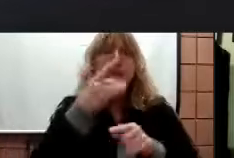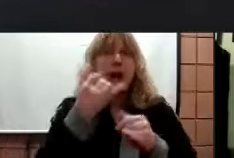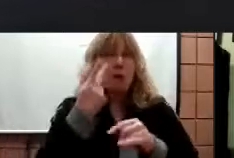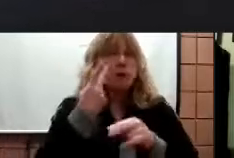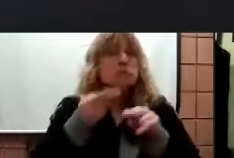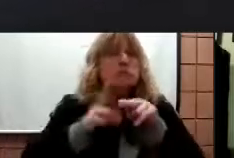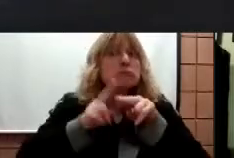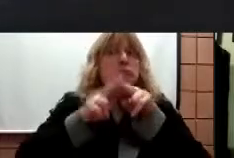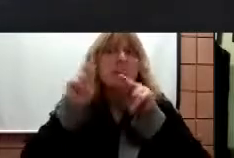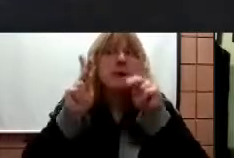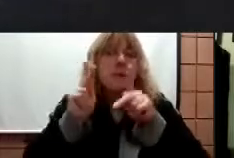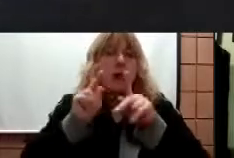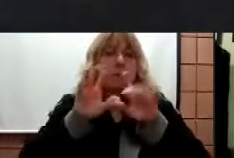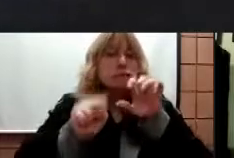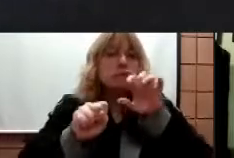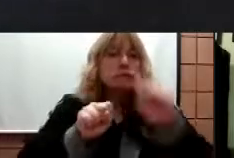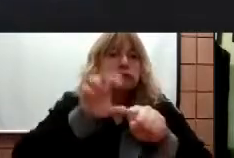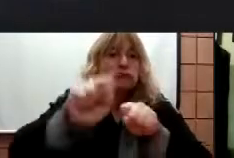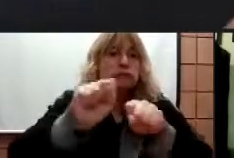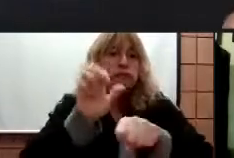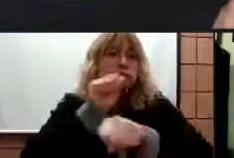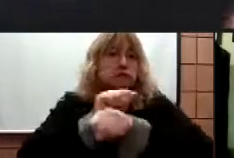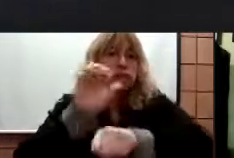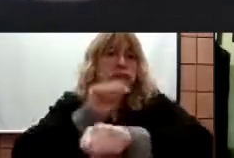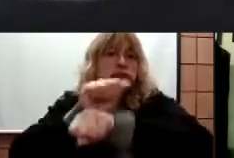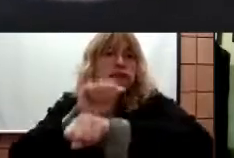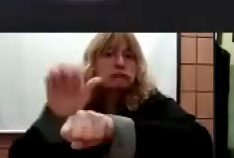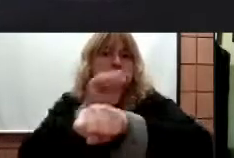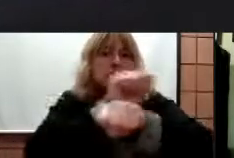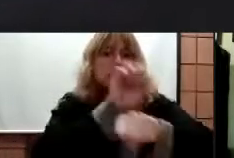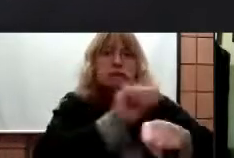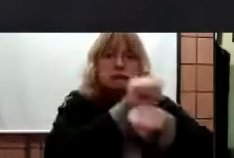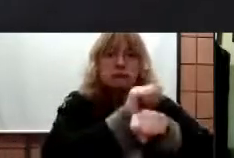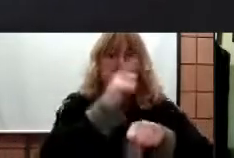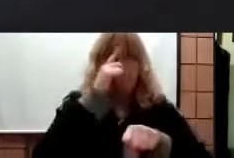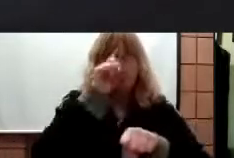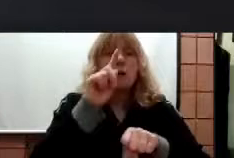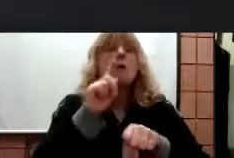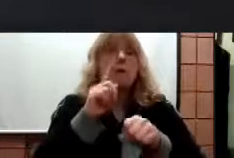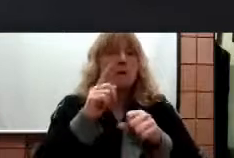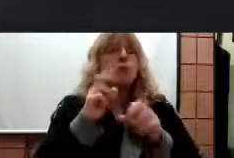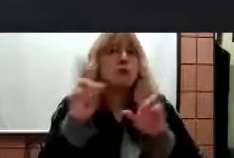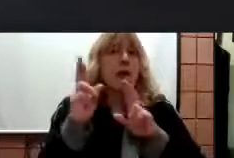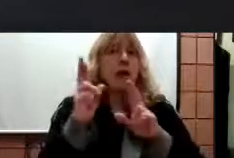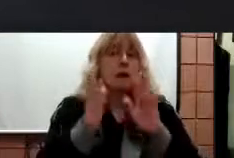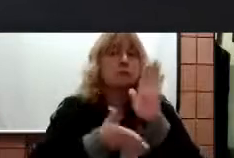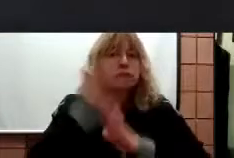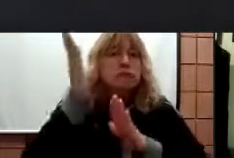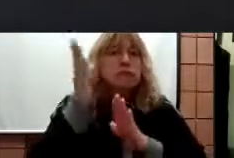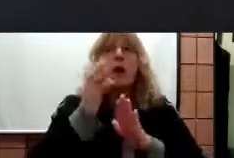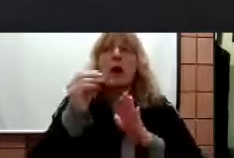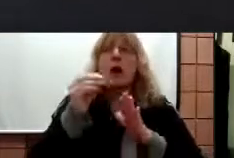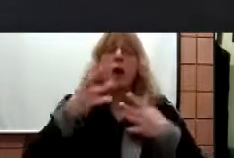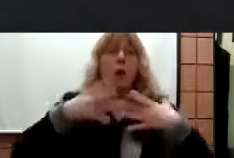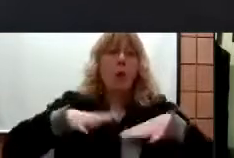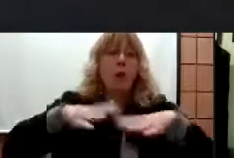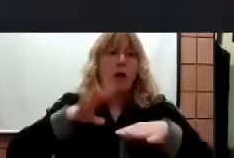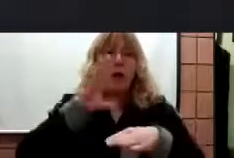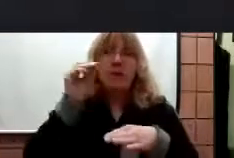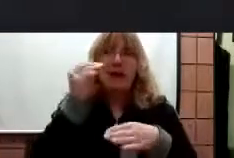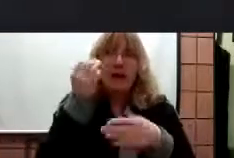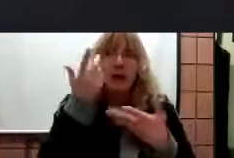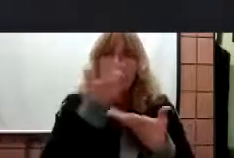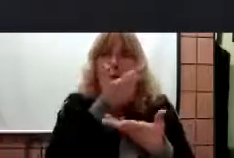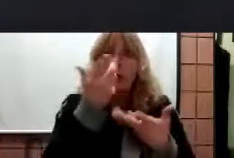want to figure out some of the clothing companies, because nobody's gone shopping in a year. So people who